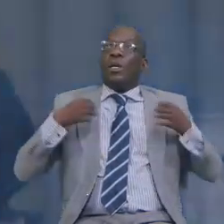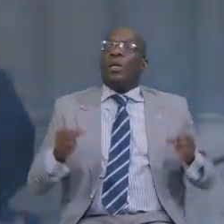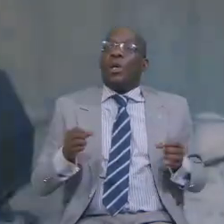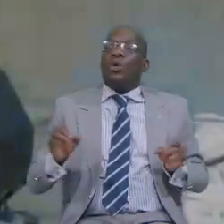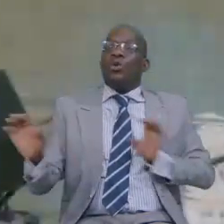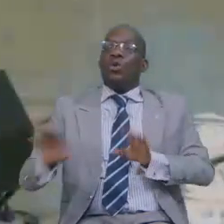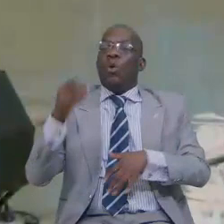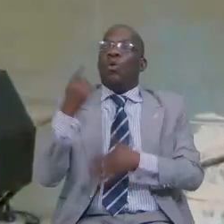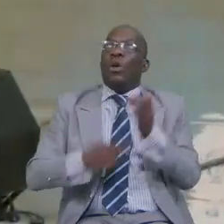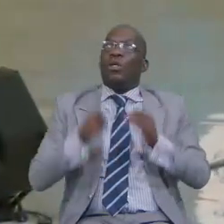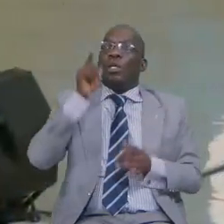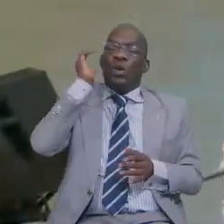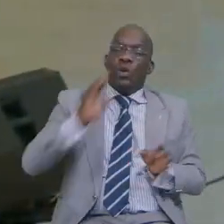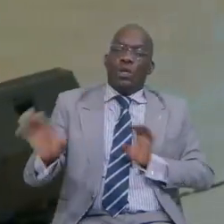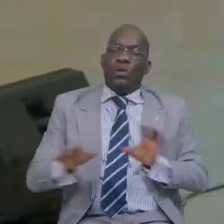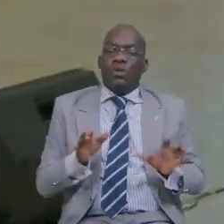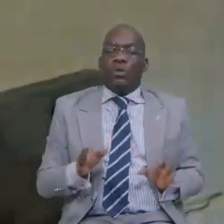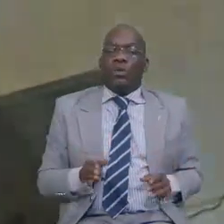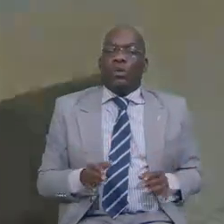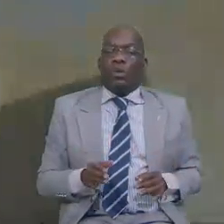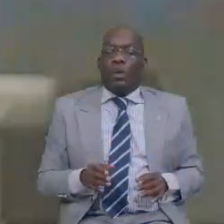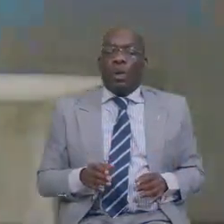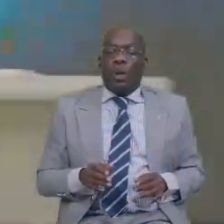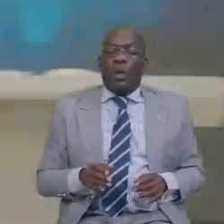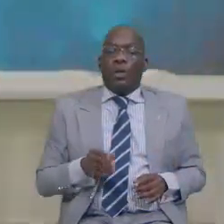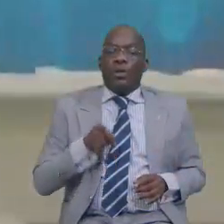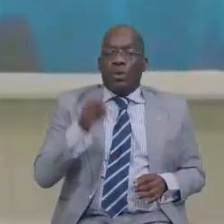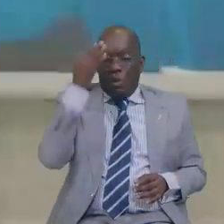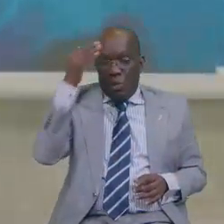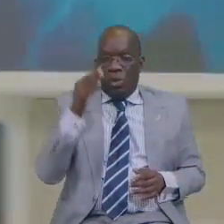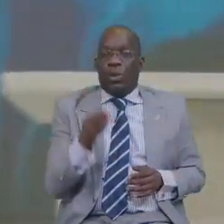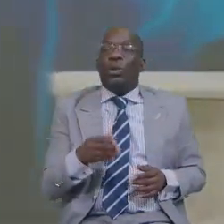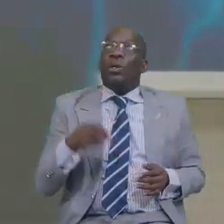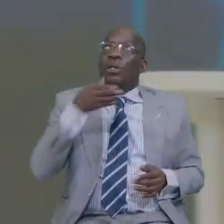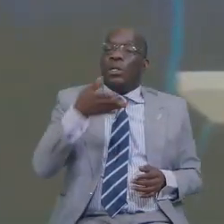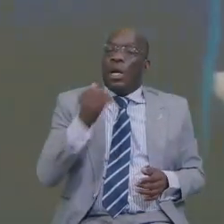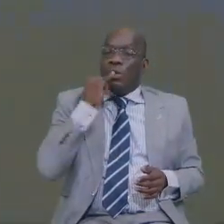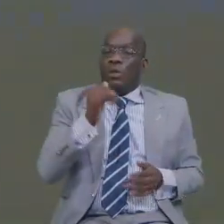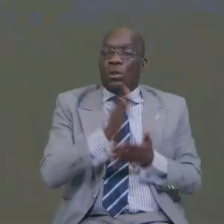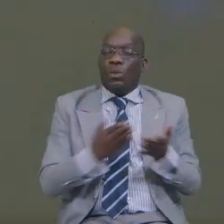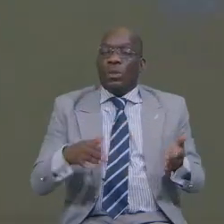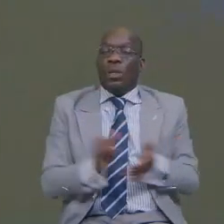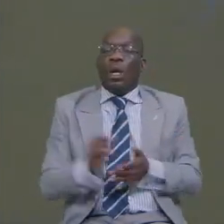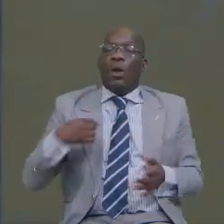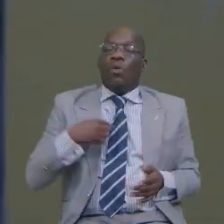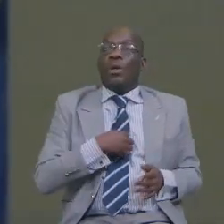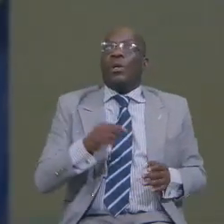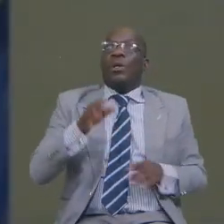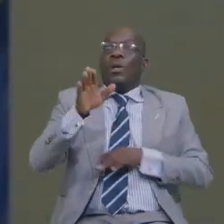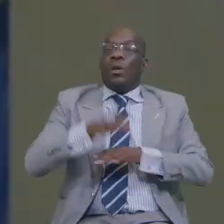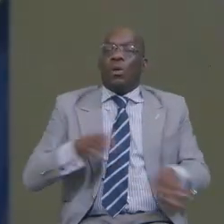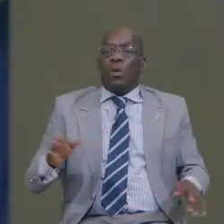today. But you know, there's something we call conditioning. When you've done something once,